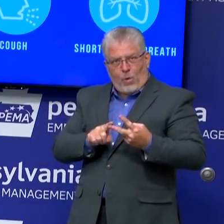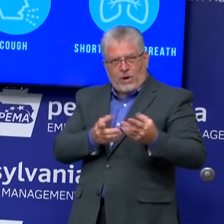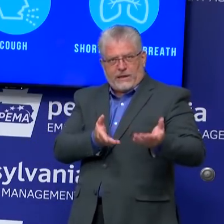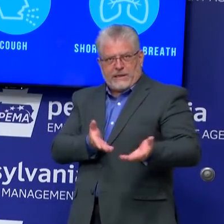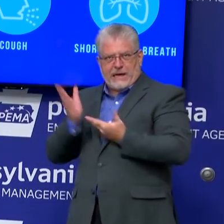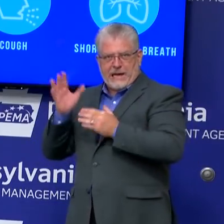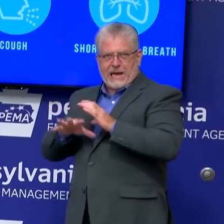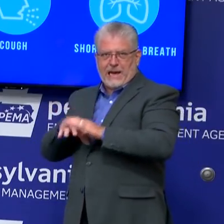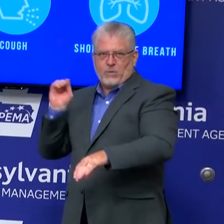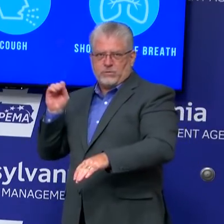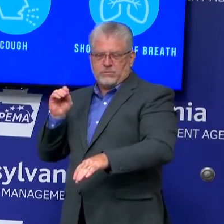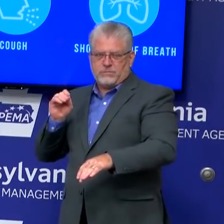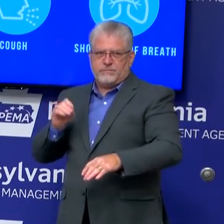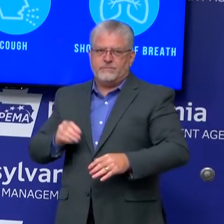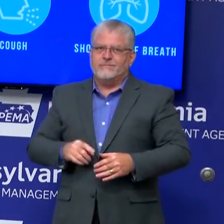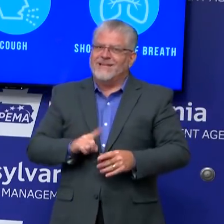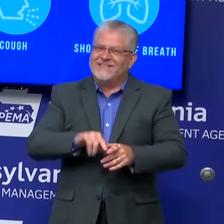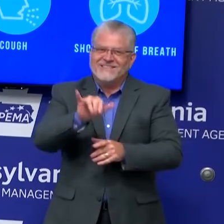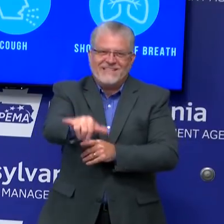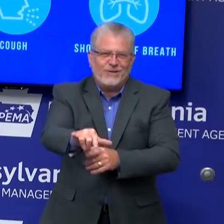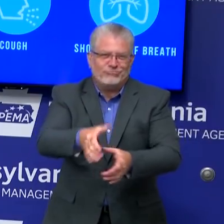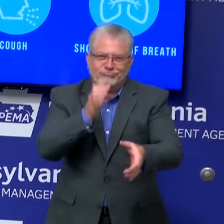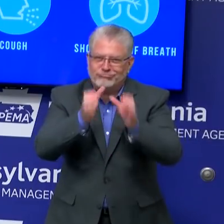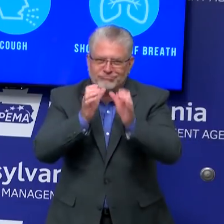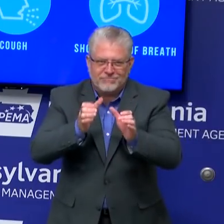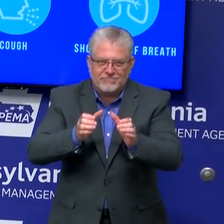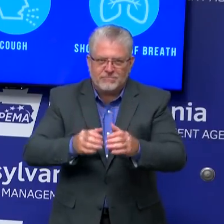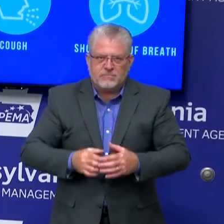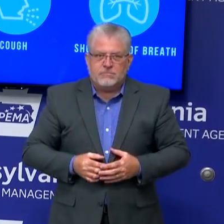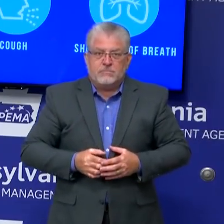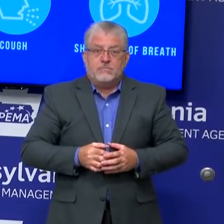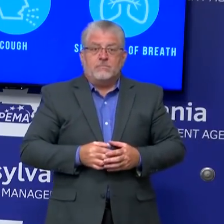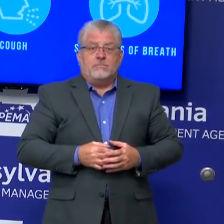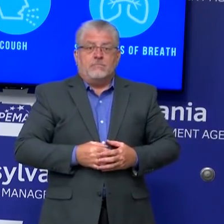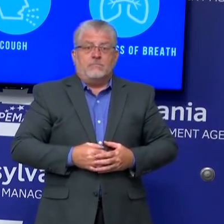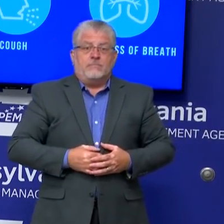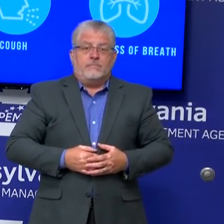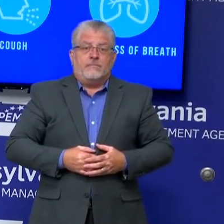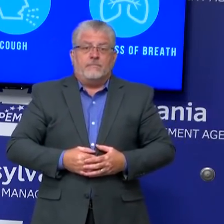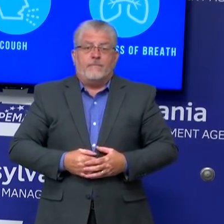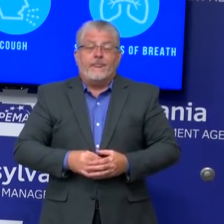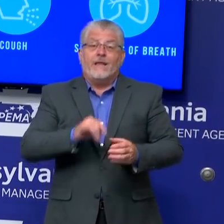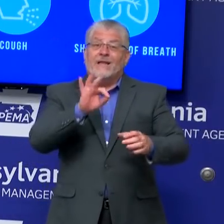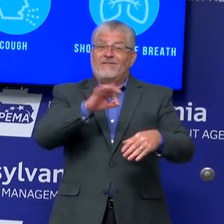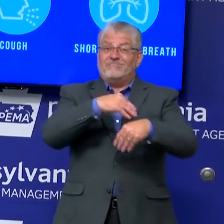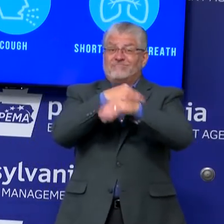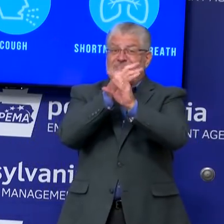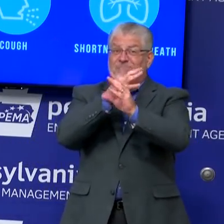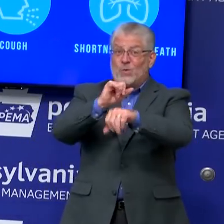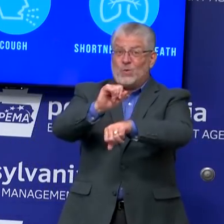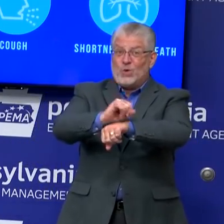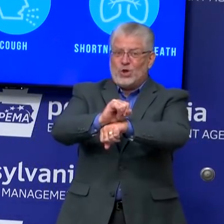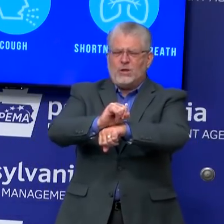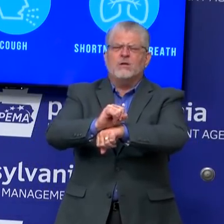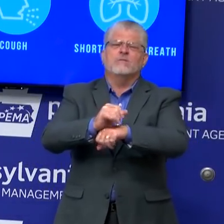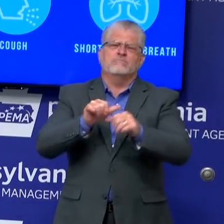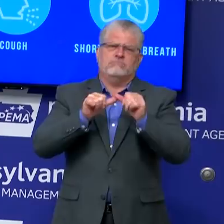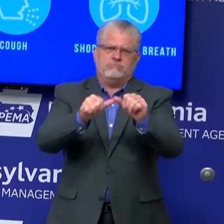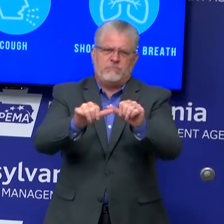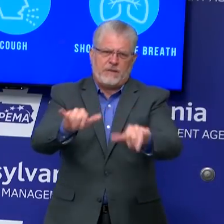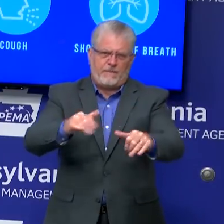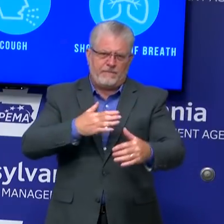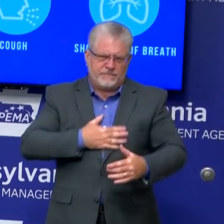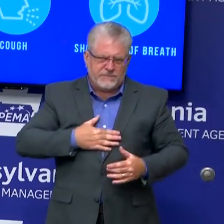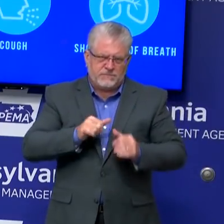fourth, indoor gatherings will be limited to 25 people, and outdoor gatherings remain at a maximum of 250